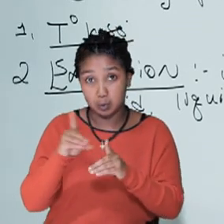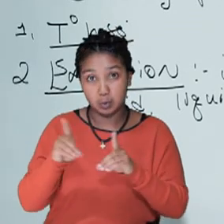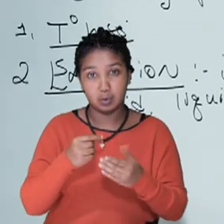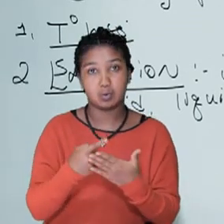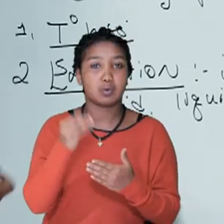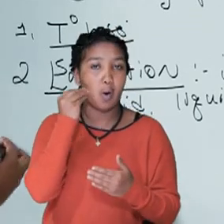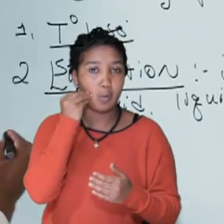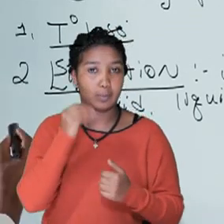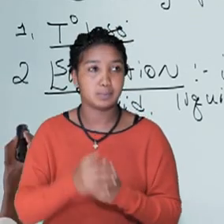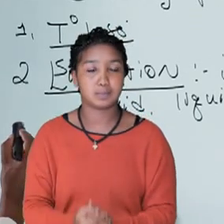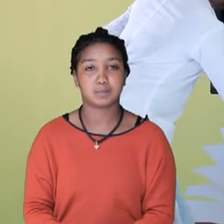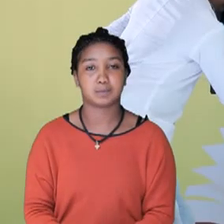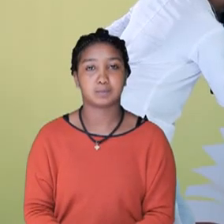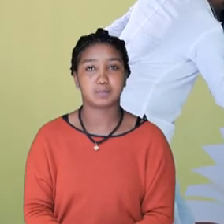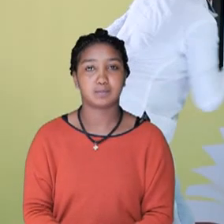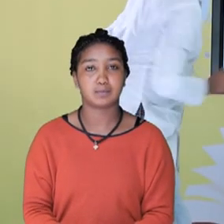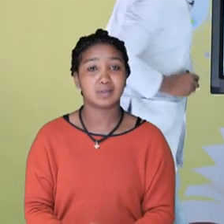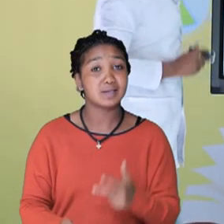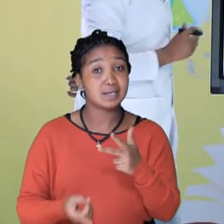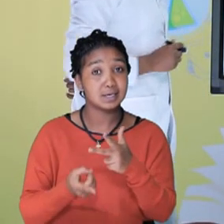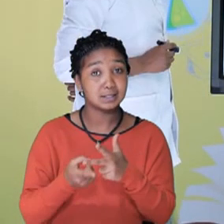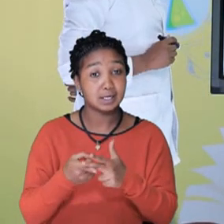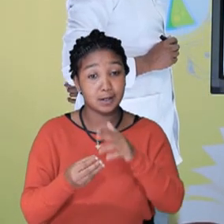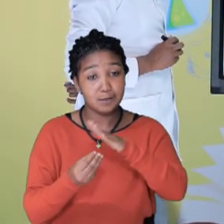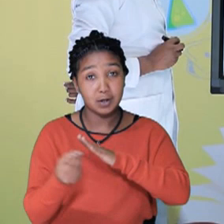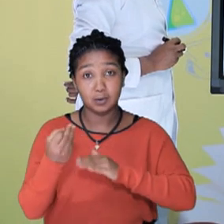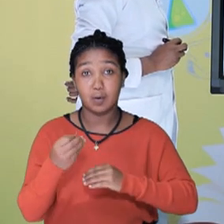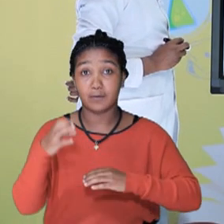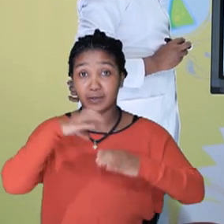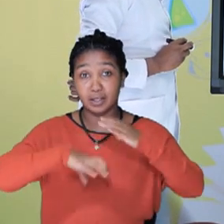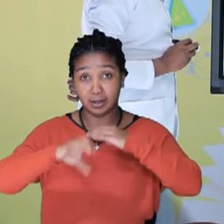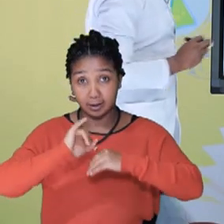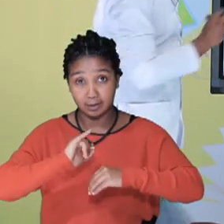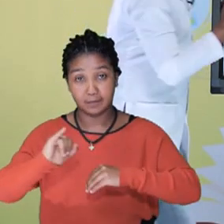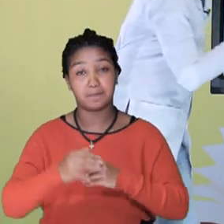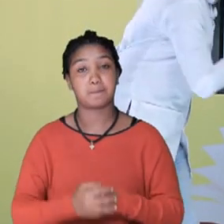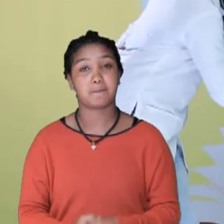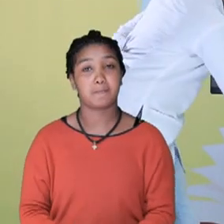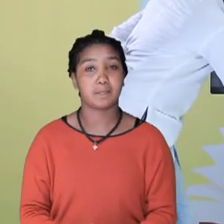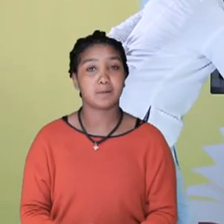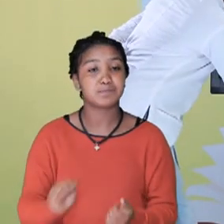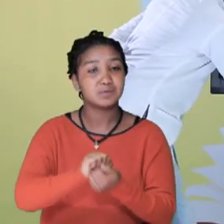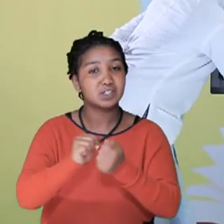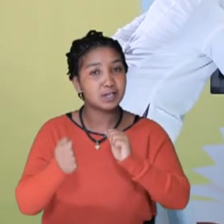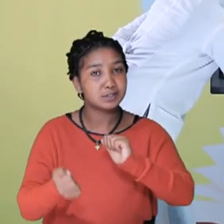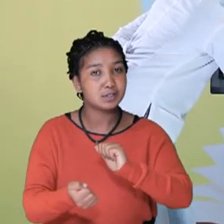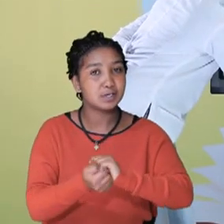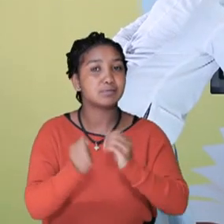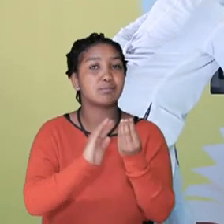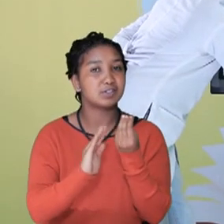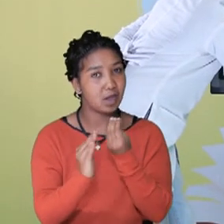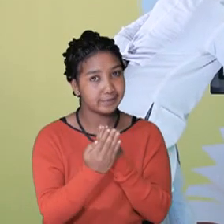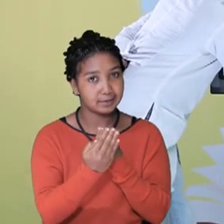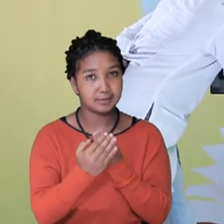home. The third effect of heat is changing state.